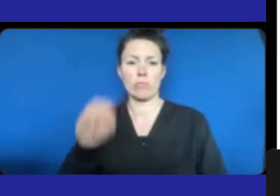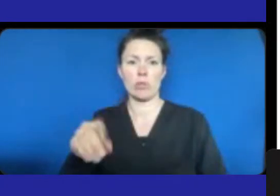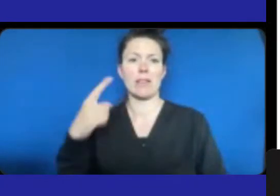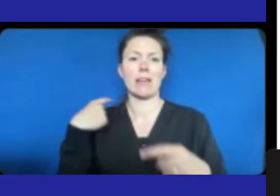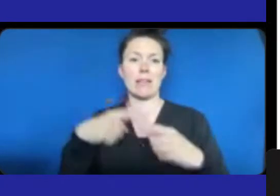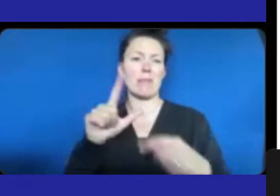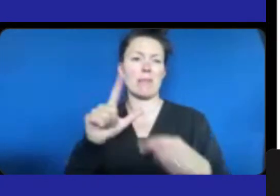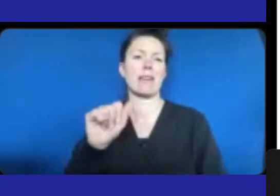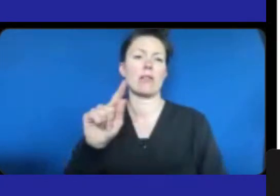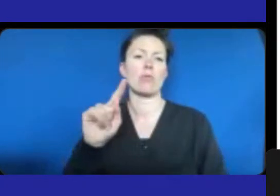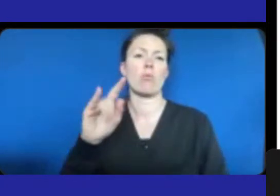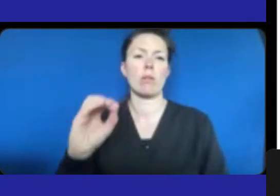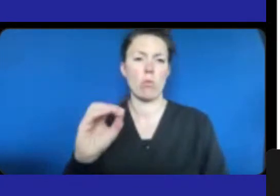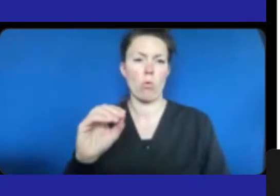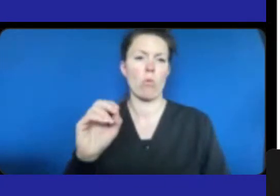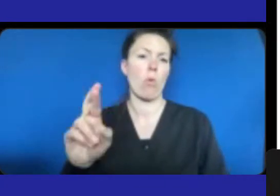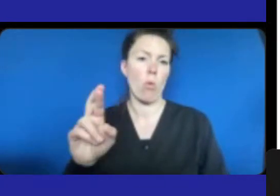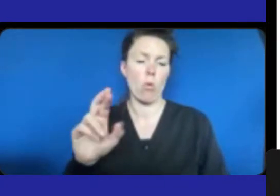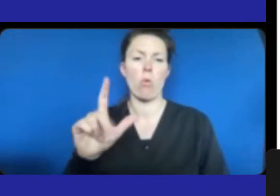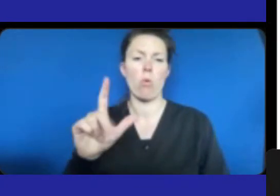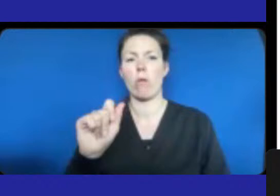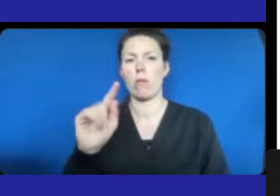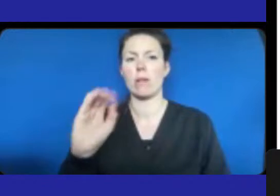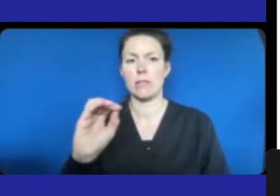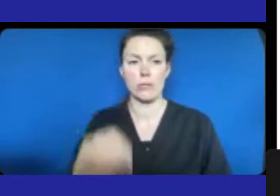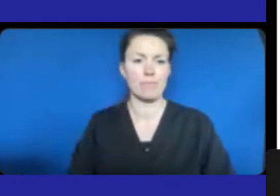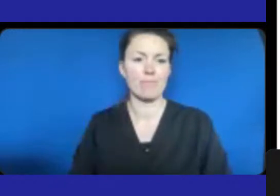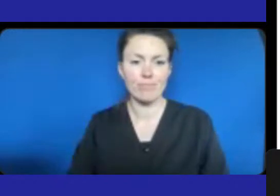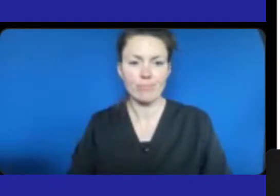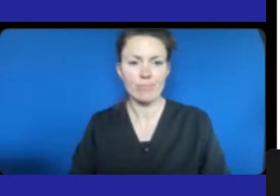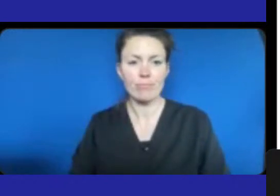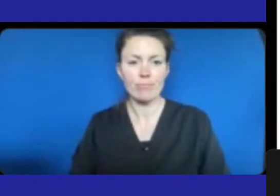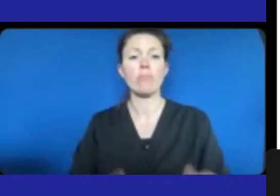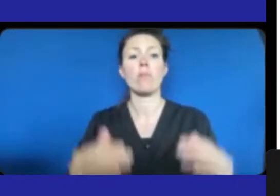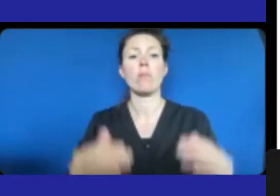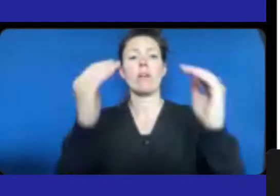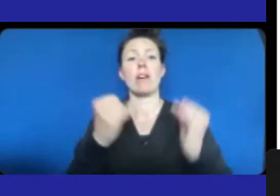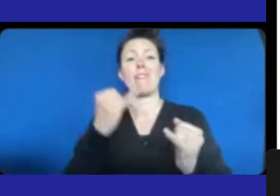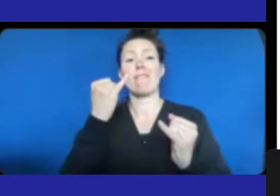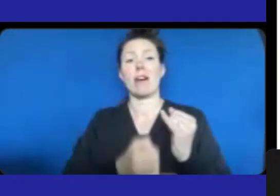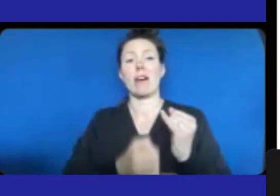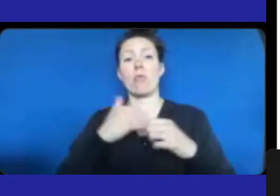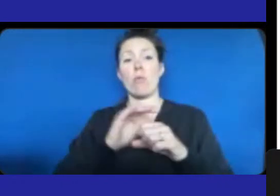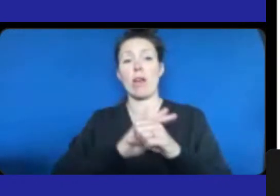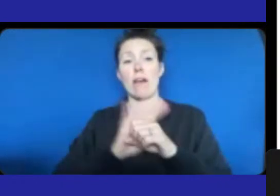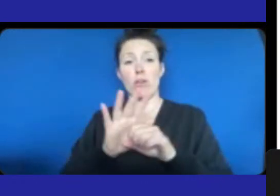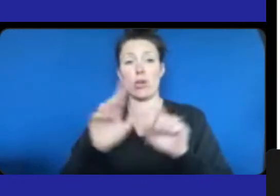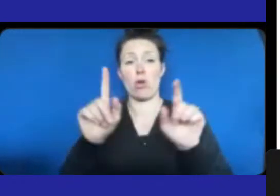Finally, you have our COVID measures. The number of tests administered